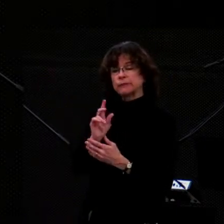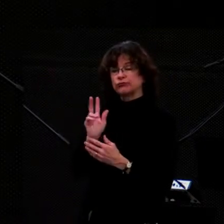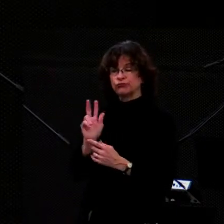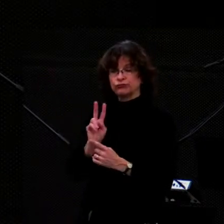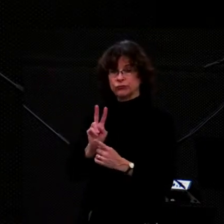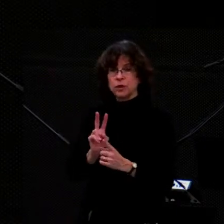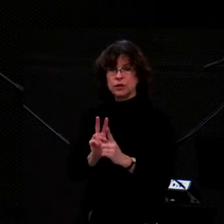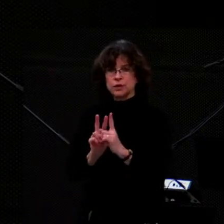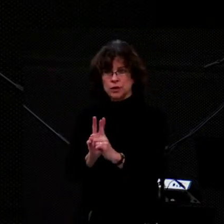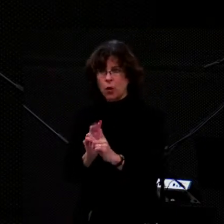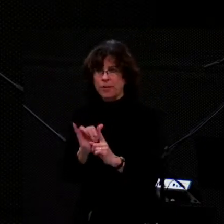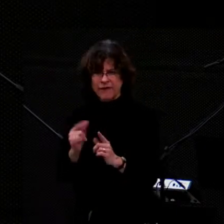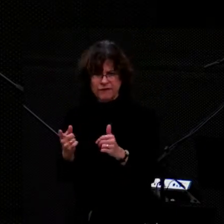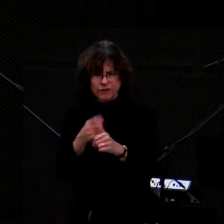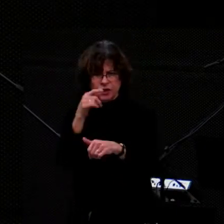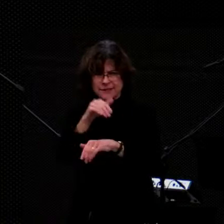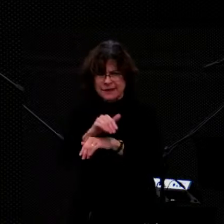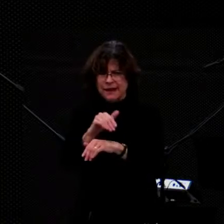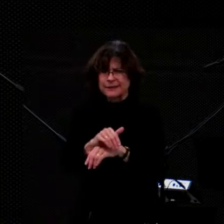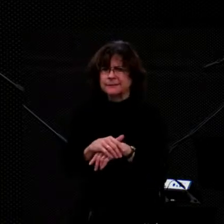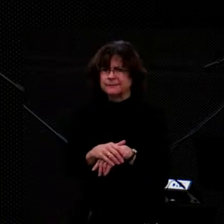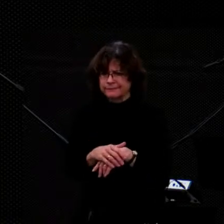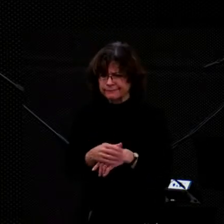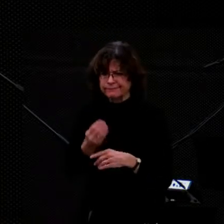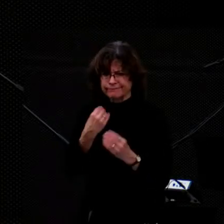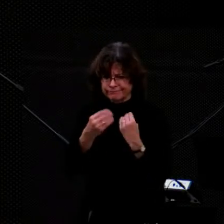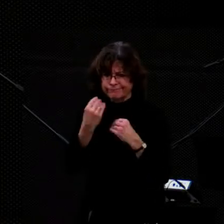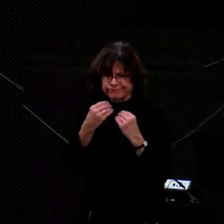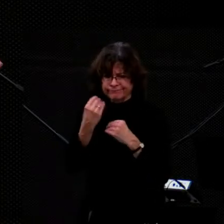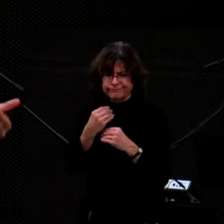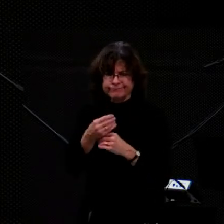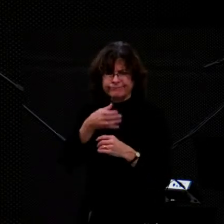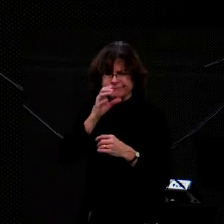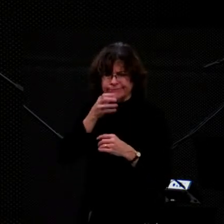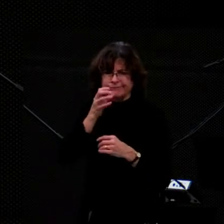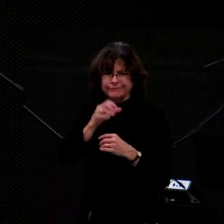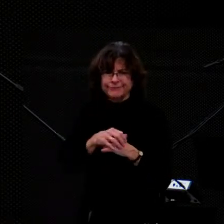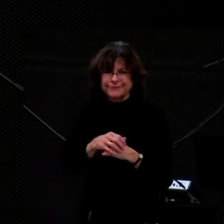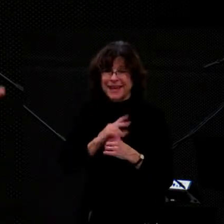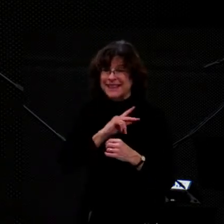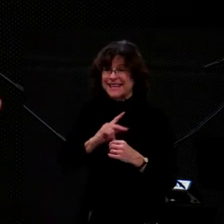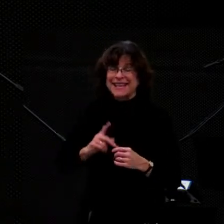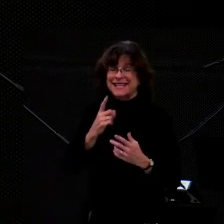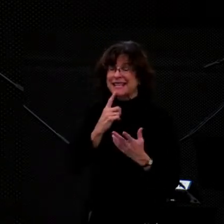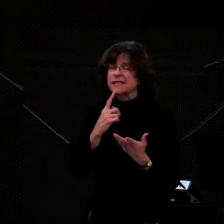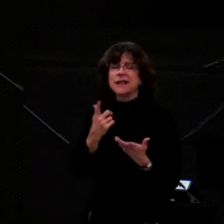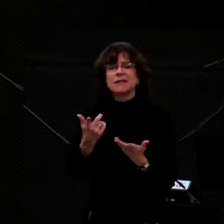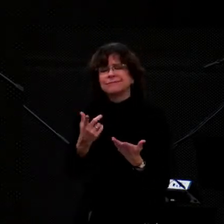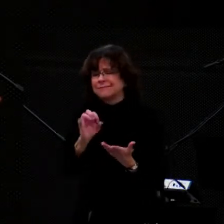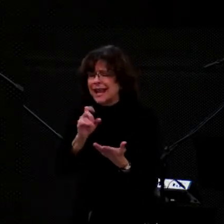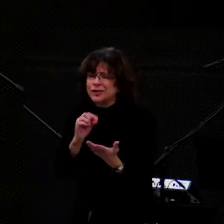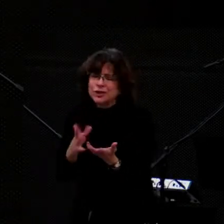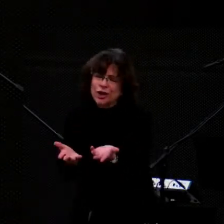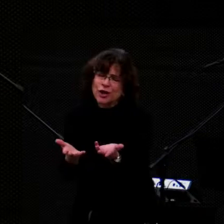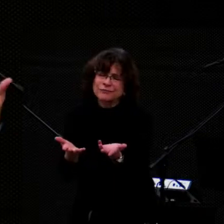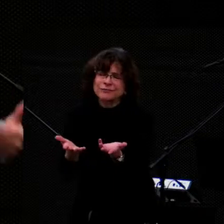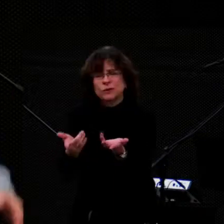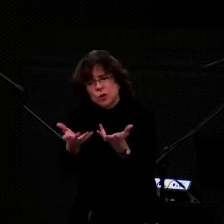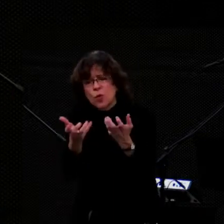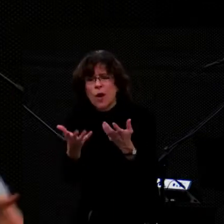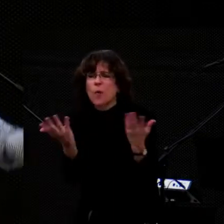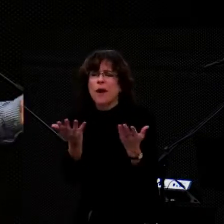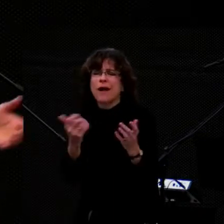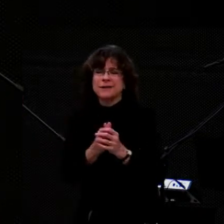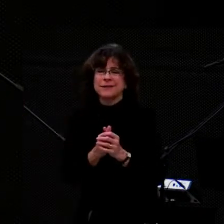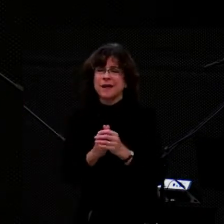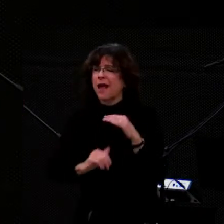The king's excited about this, and as they're drinking at the banquet, again, the king in high spirits makes the same offer. "Esther, what do you want from me?